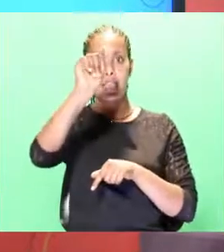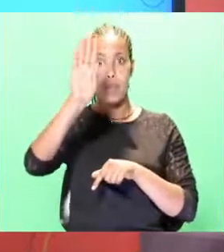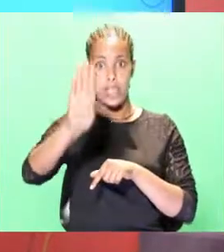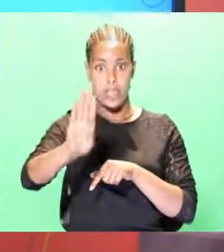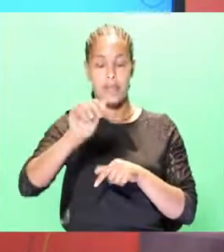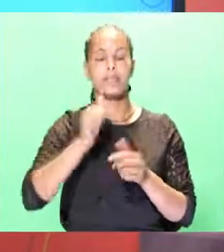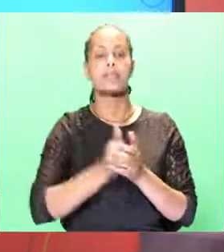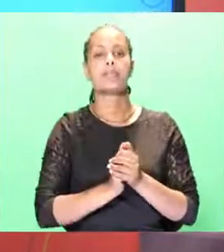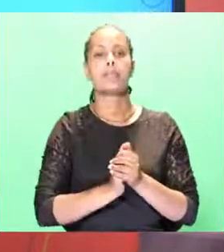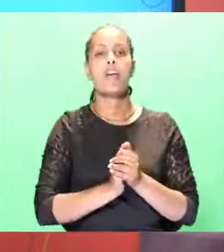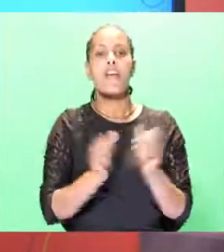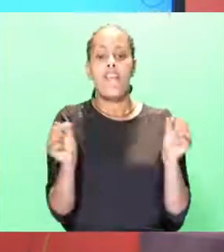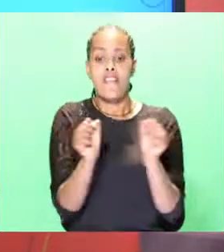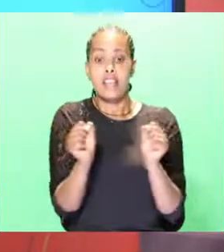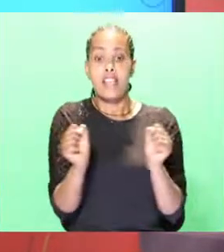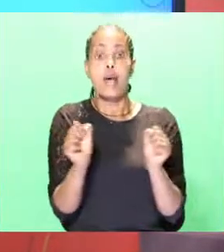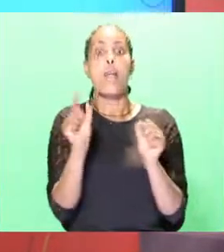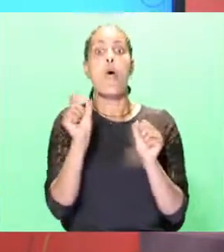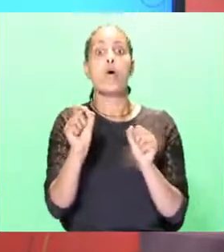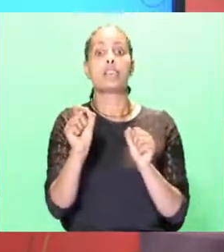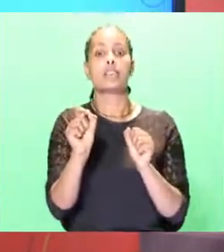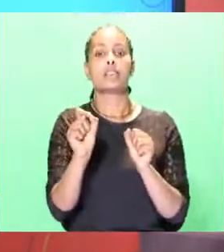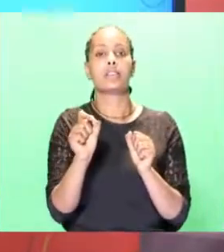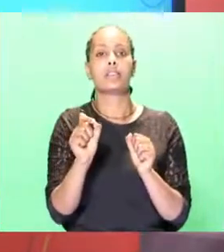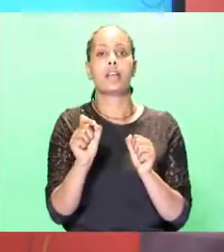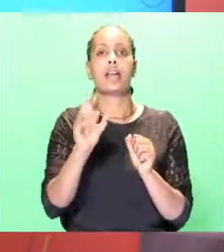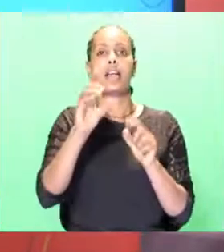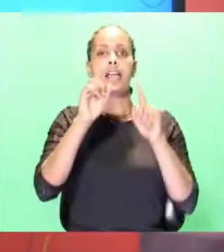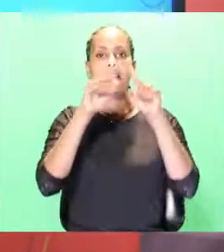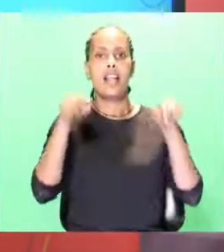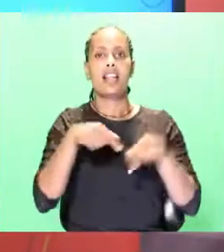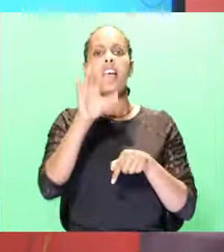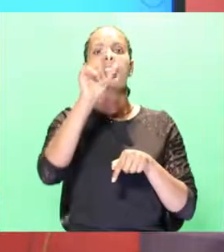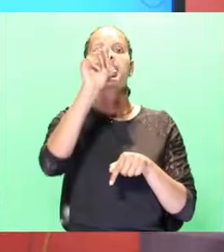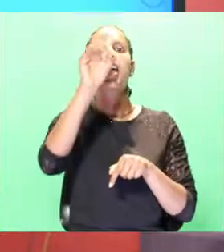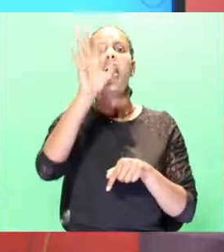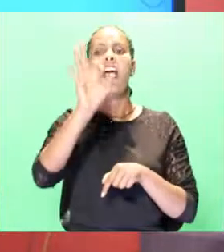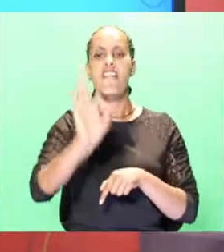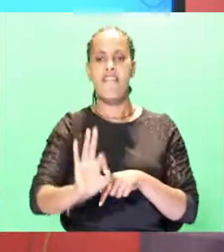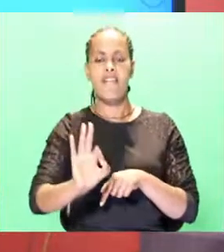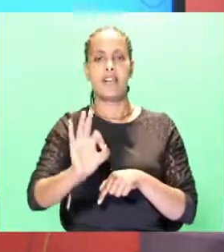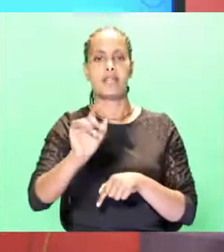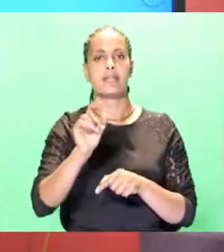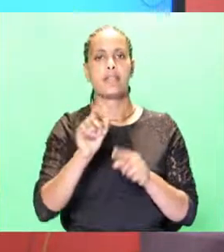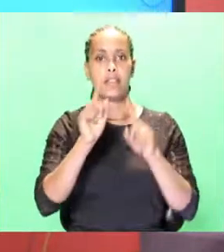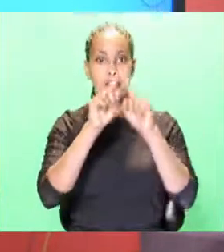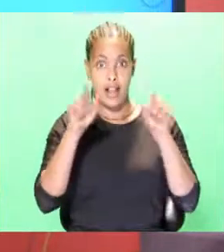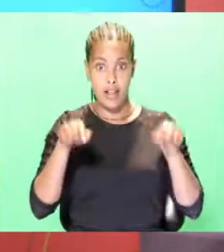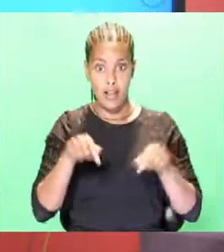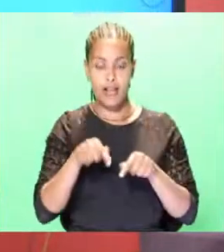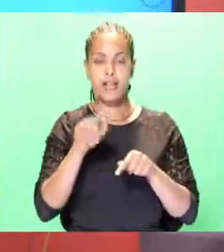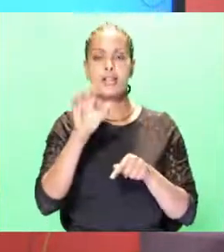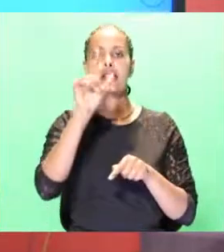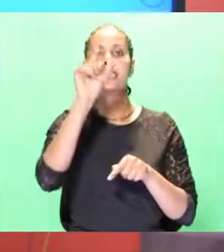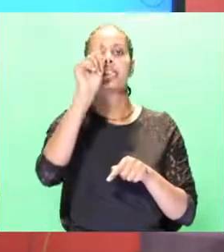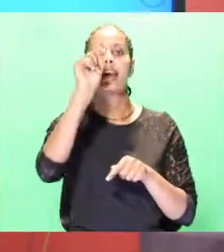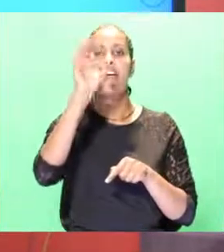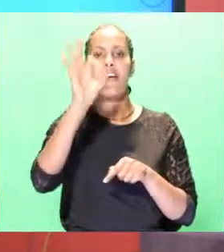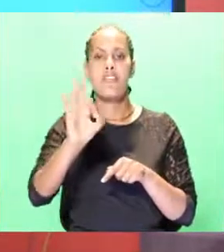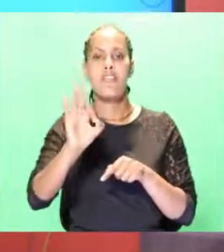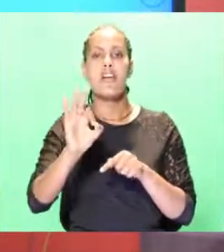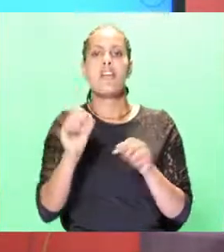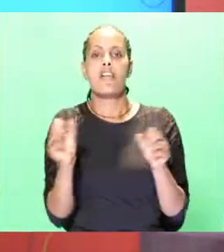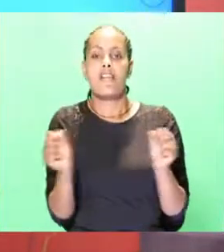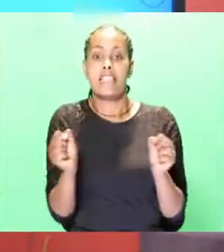elevation. Freezing point depression is delta TF, freezing point depression. Lowering in